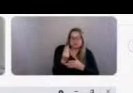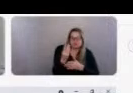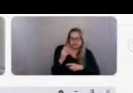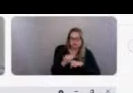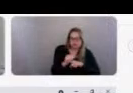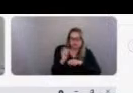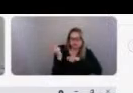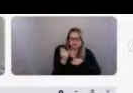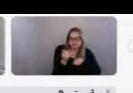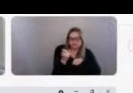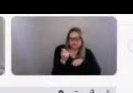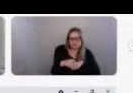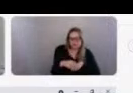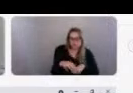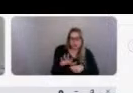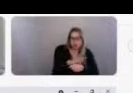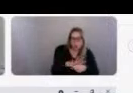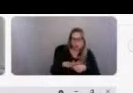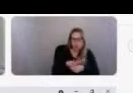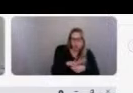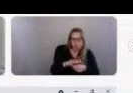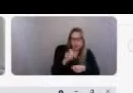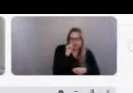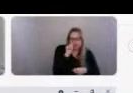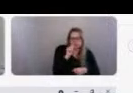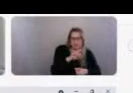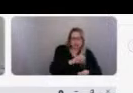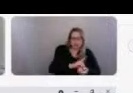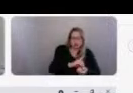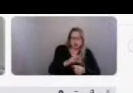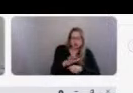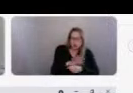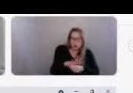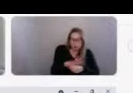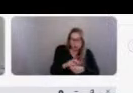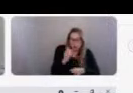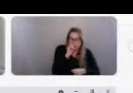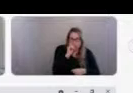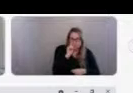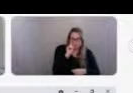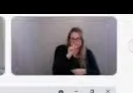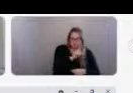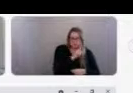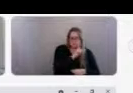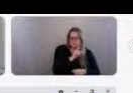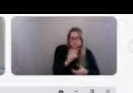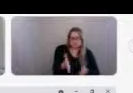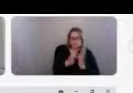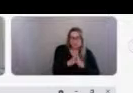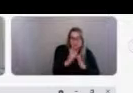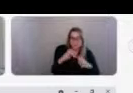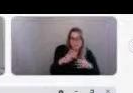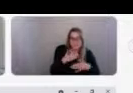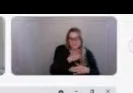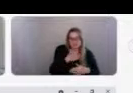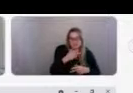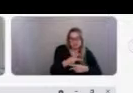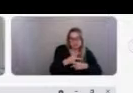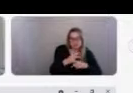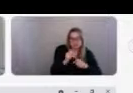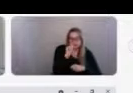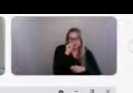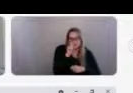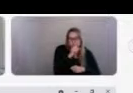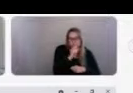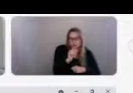doctors are all located in the scottsdale corridor for the medical corridor i'm asking you please keep scottsdale as